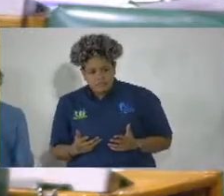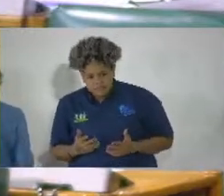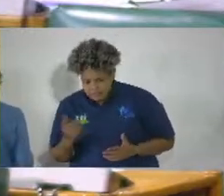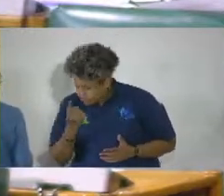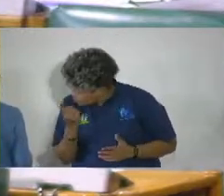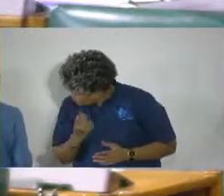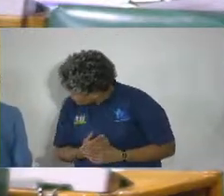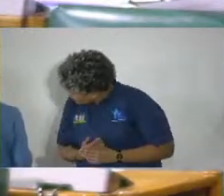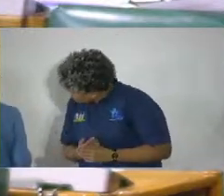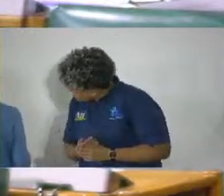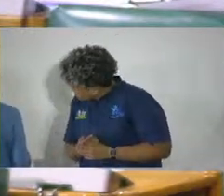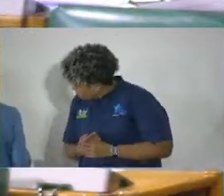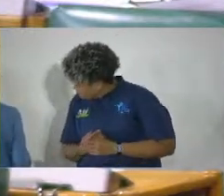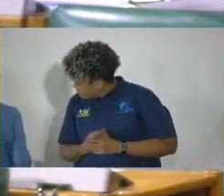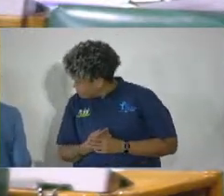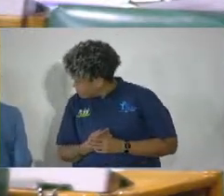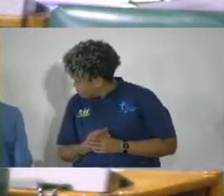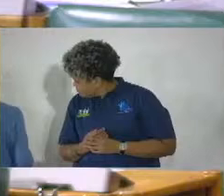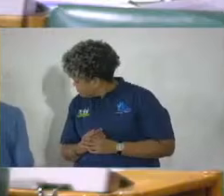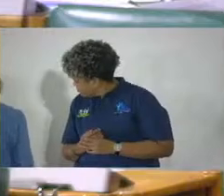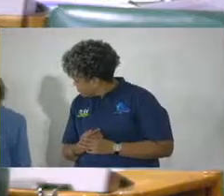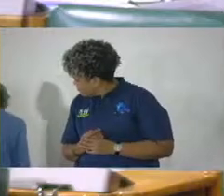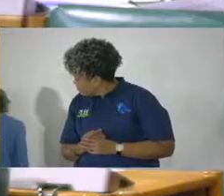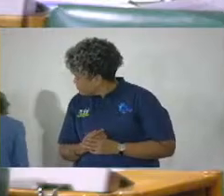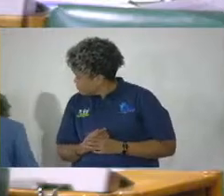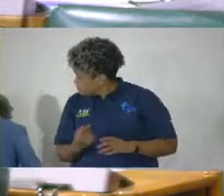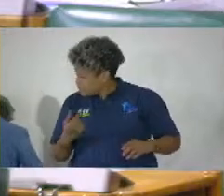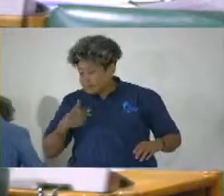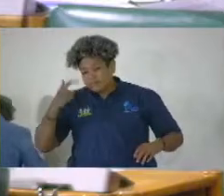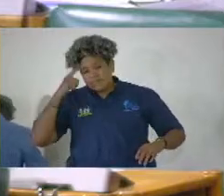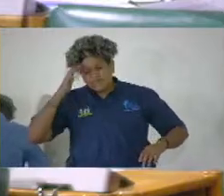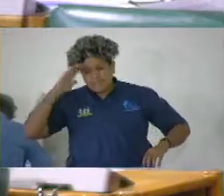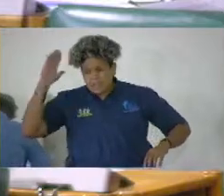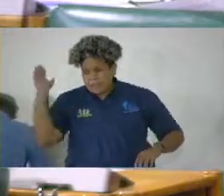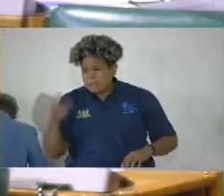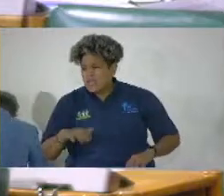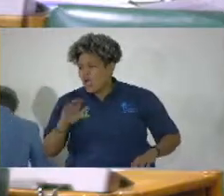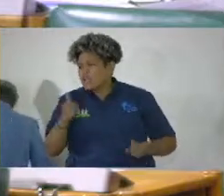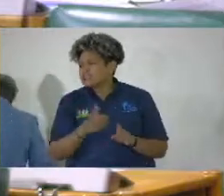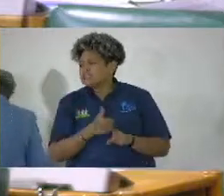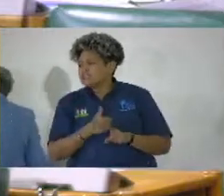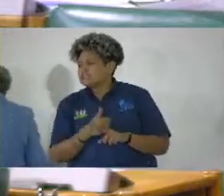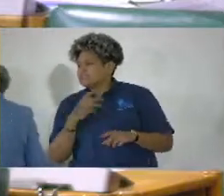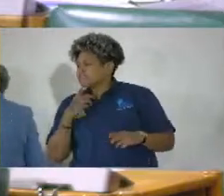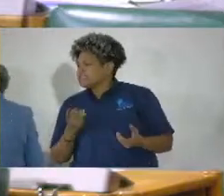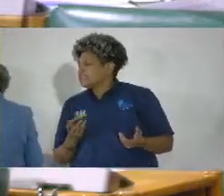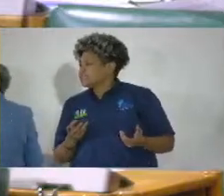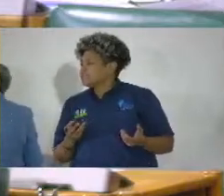something that I think goes beyond the mere